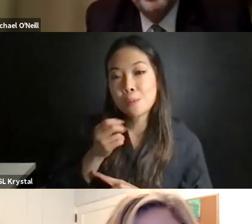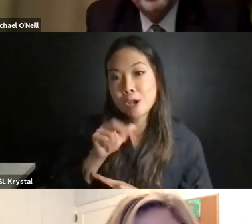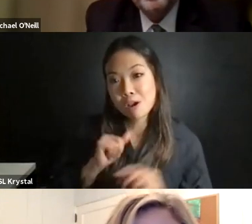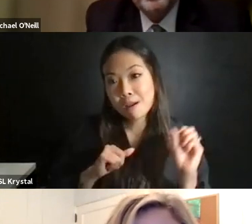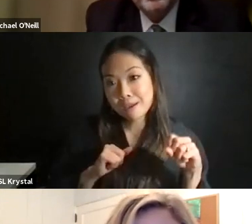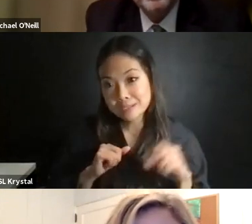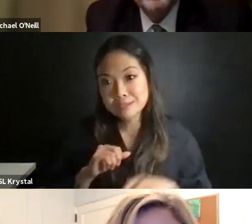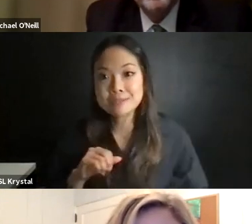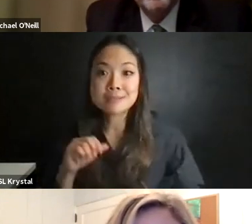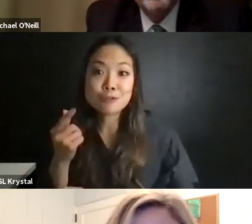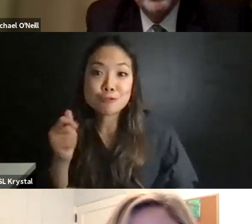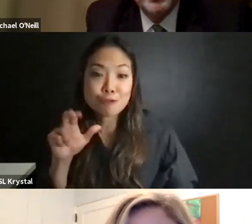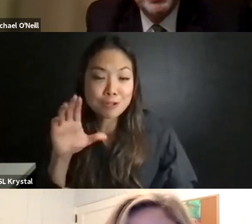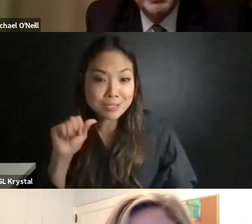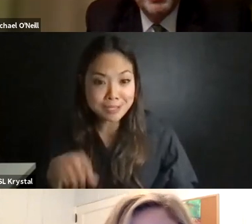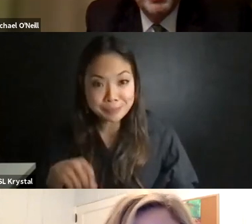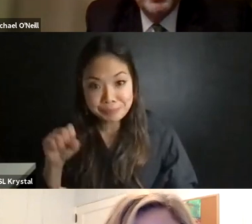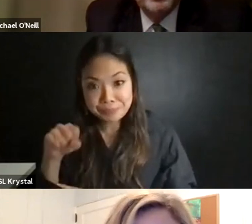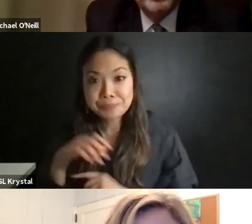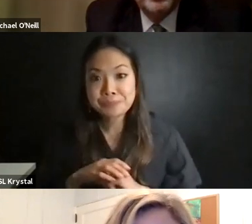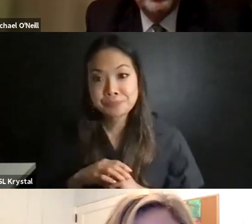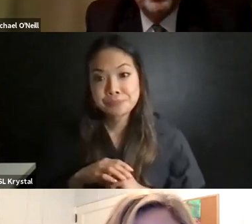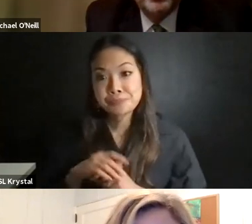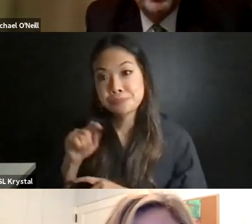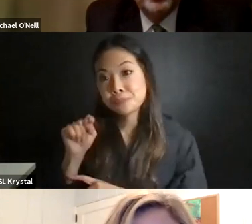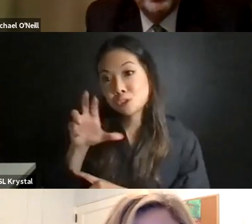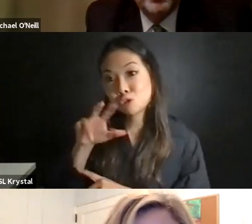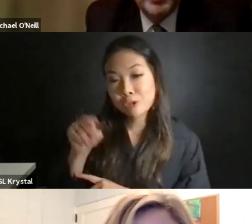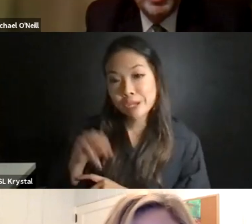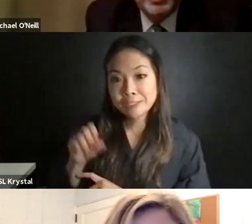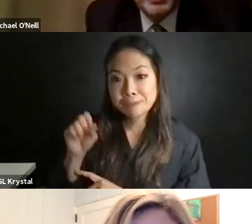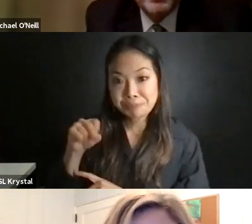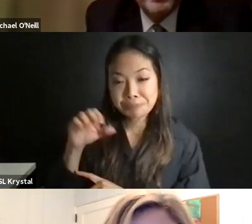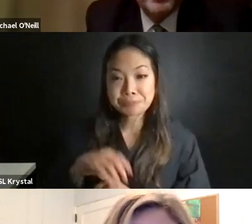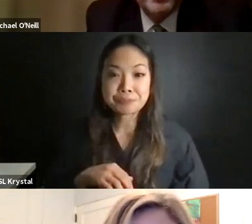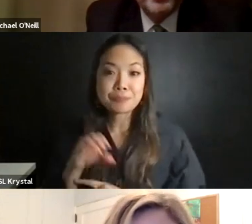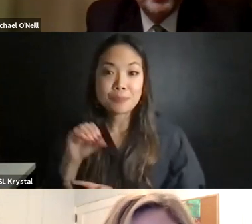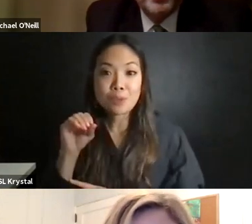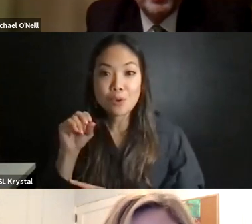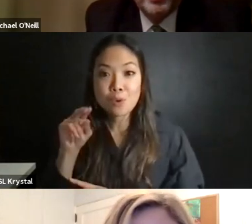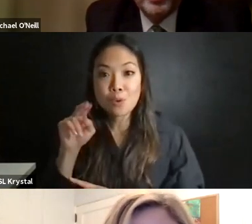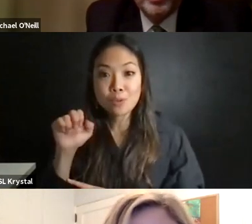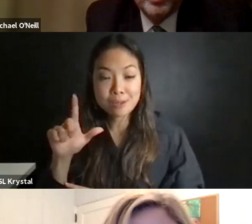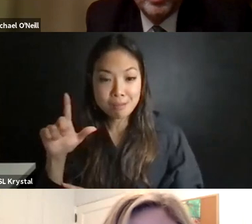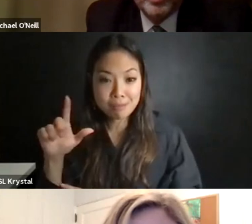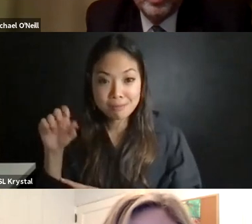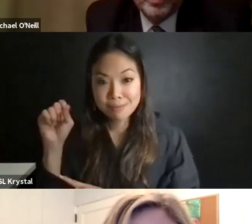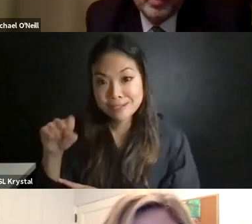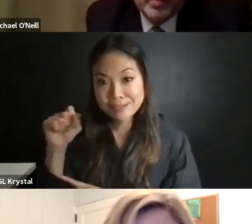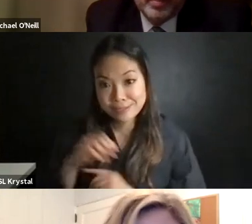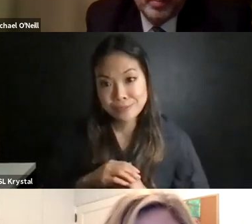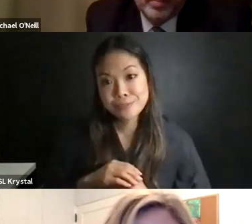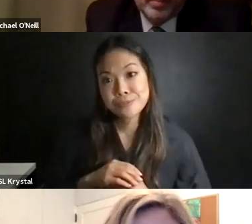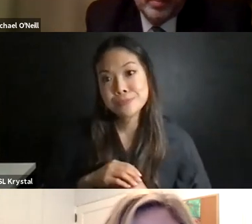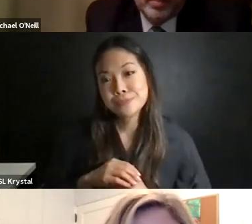yes mr tran mr o'neill yes ms robinson